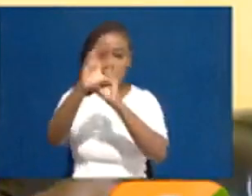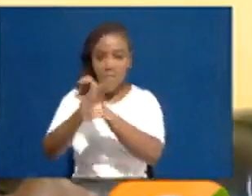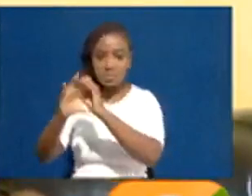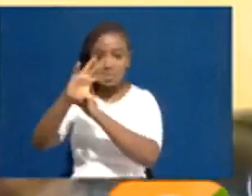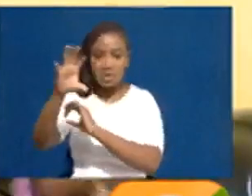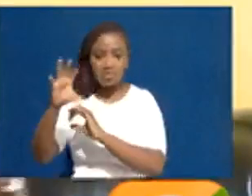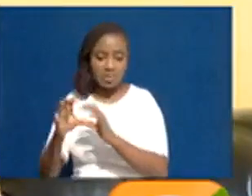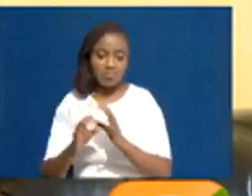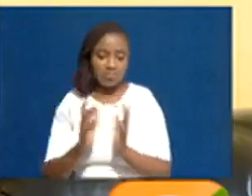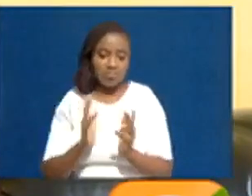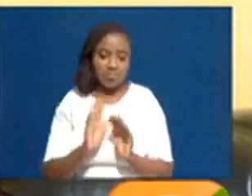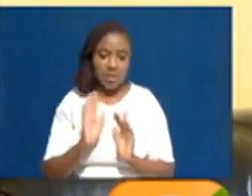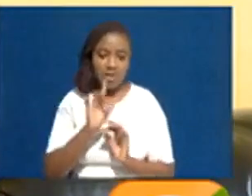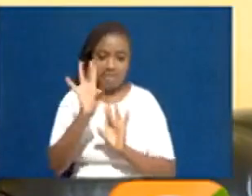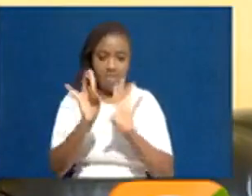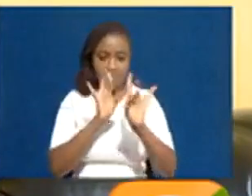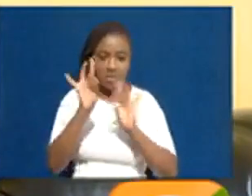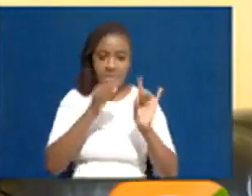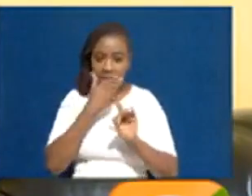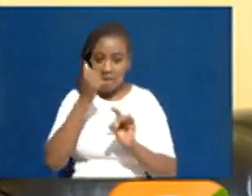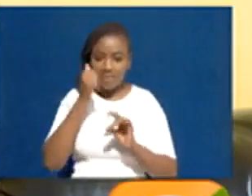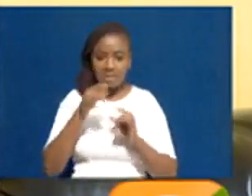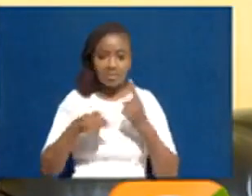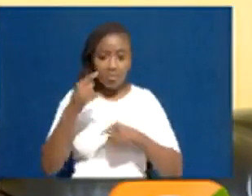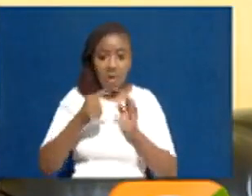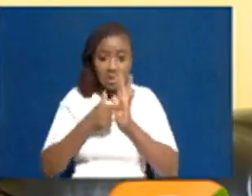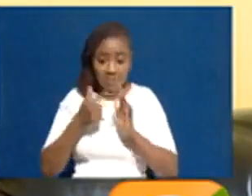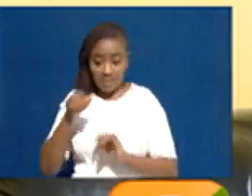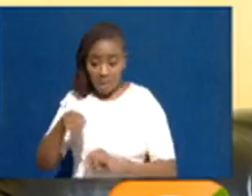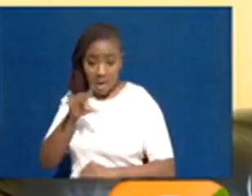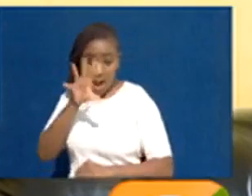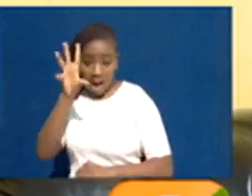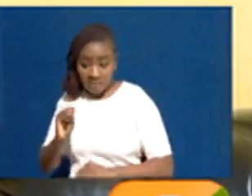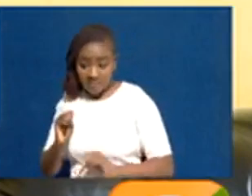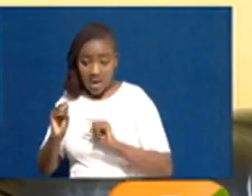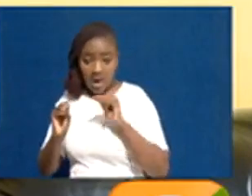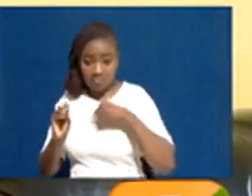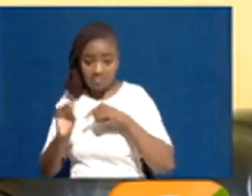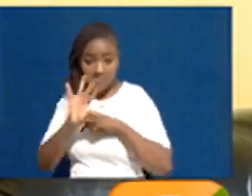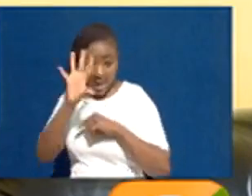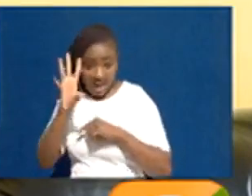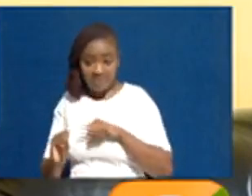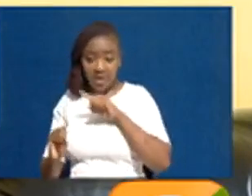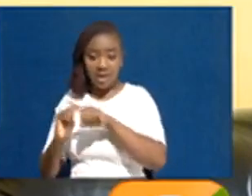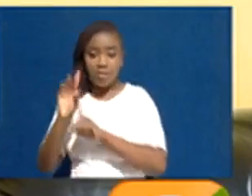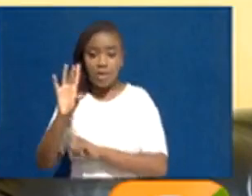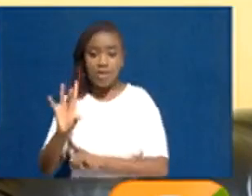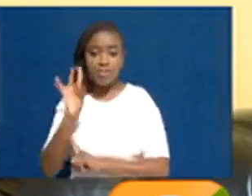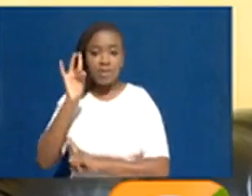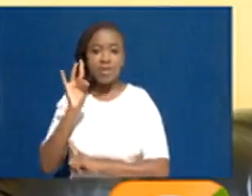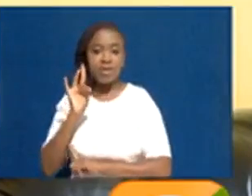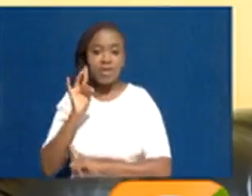the best, the winners. So, for example, here in Africa, we had our qualifications here in Kenya.